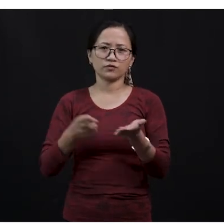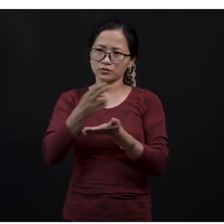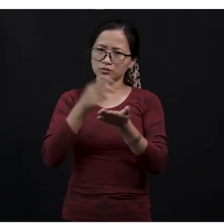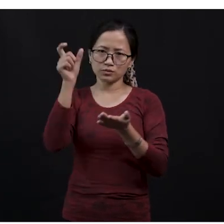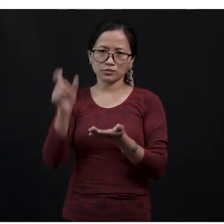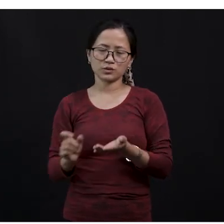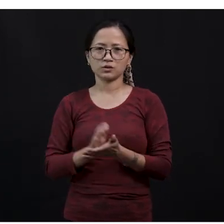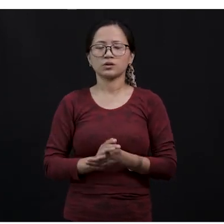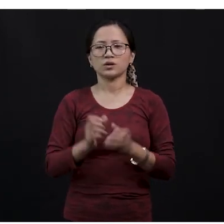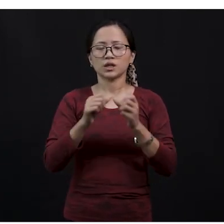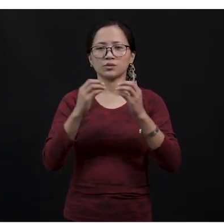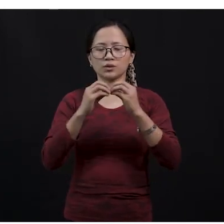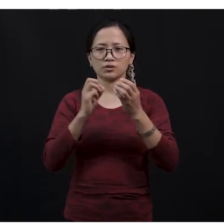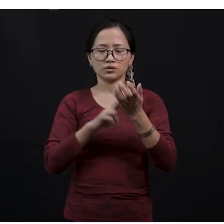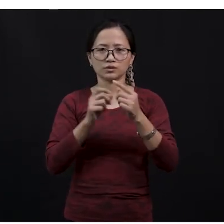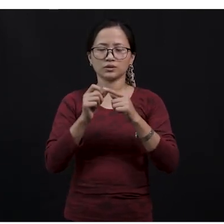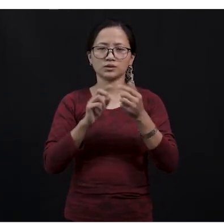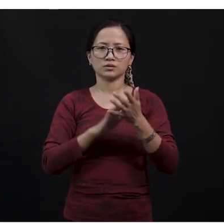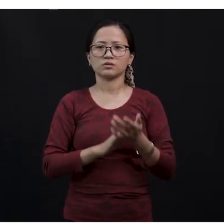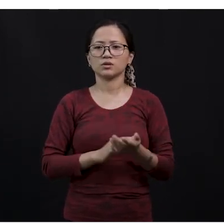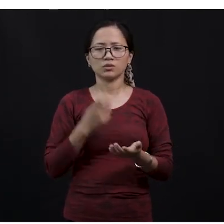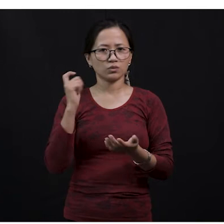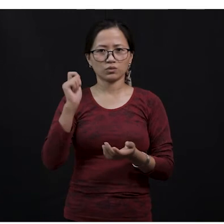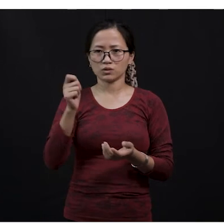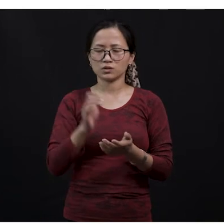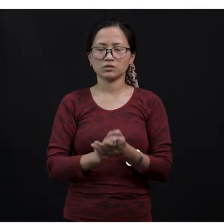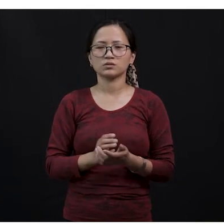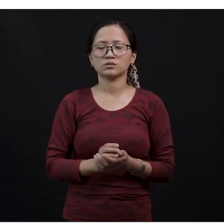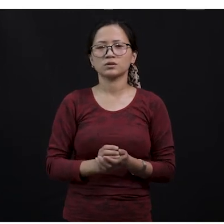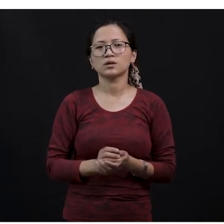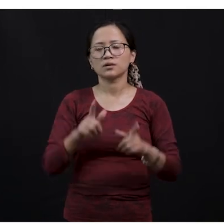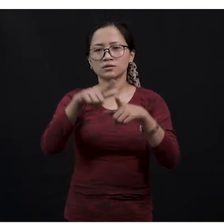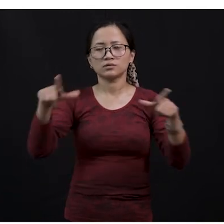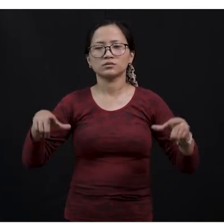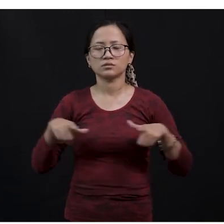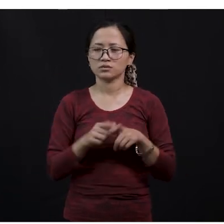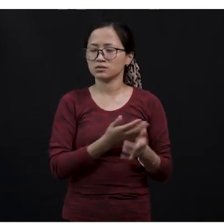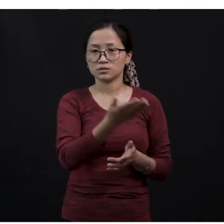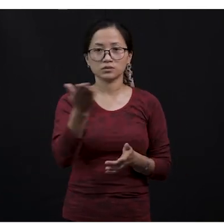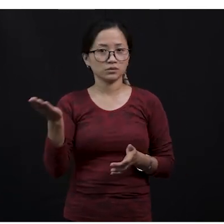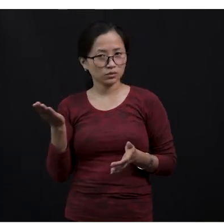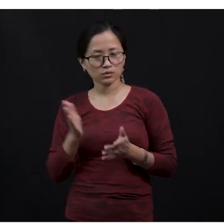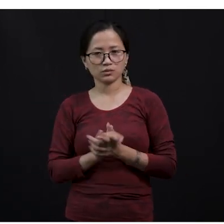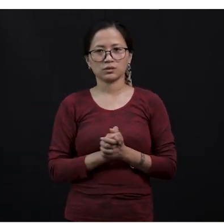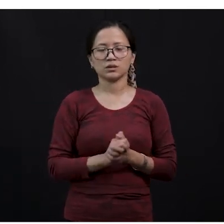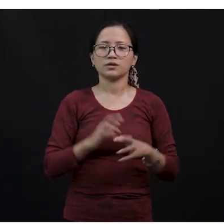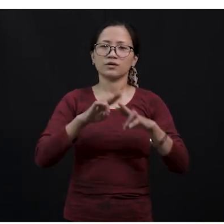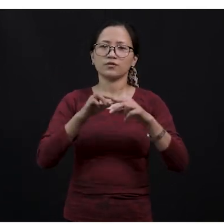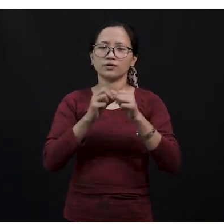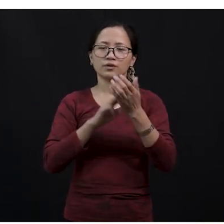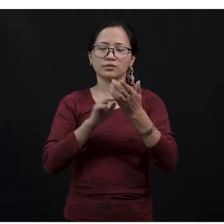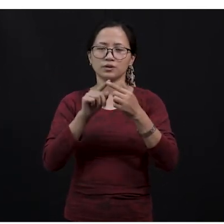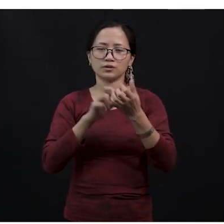had abandoned their land. So there was nobody working on the land, there was no water, there was only famine. And because the farmers